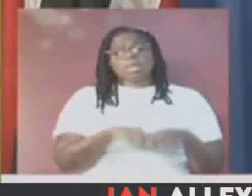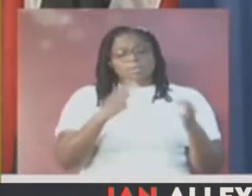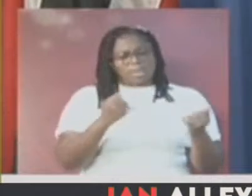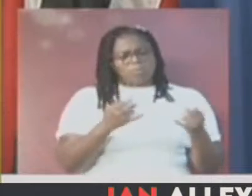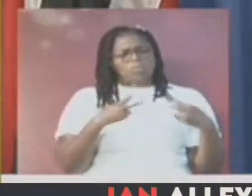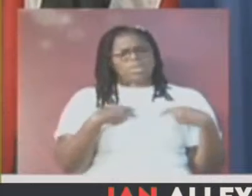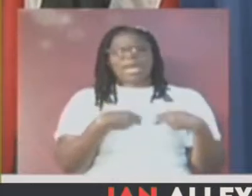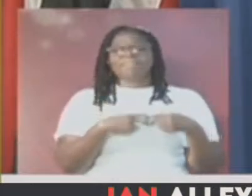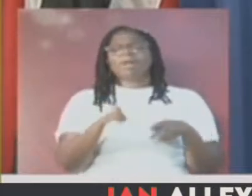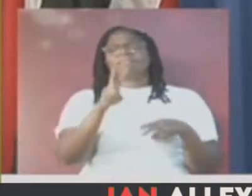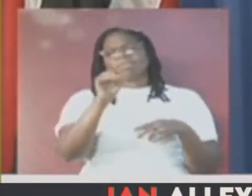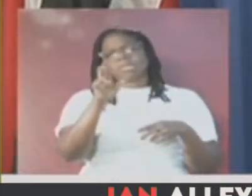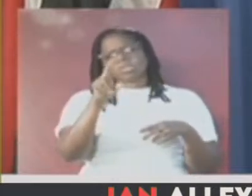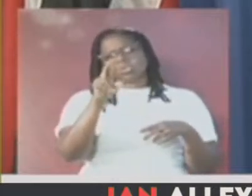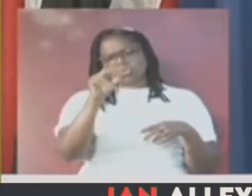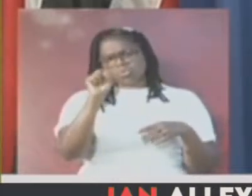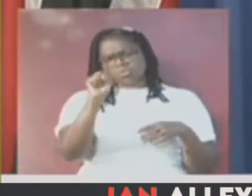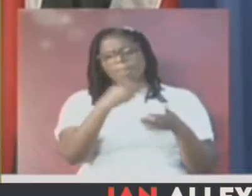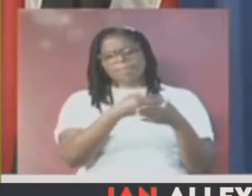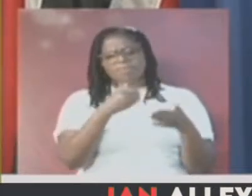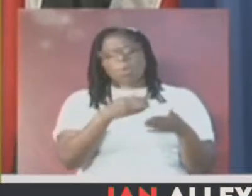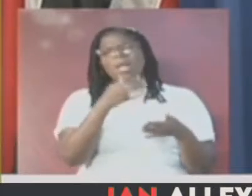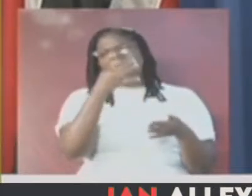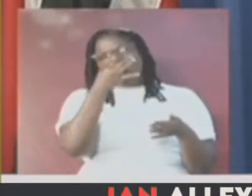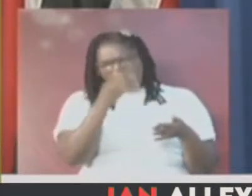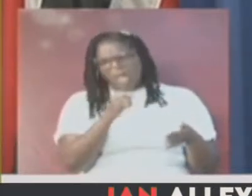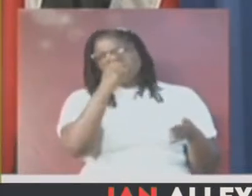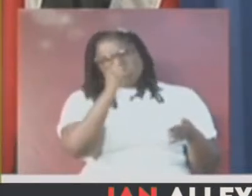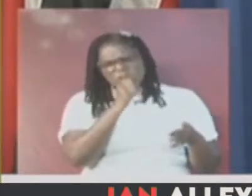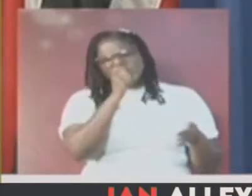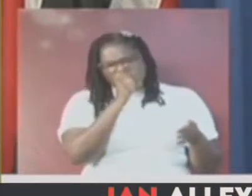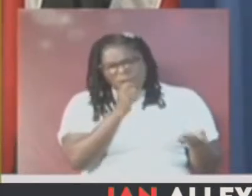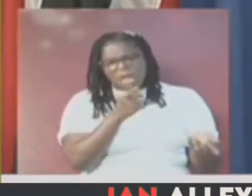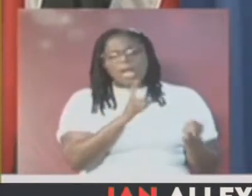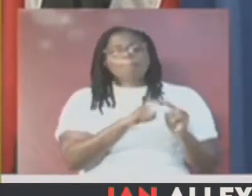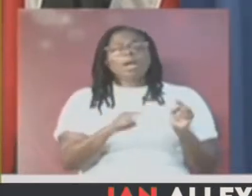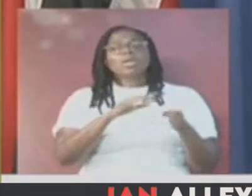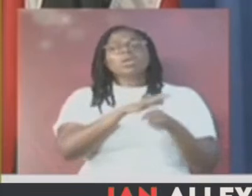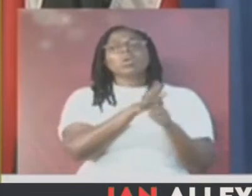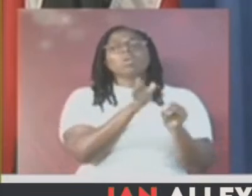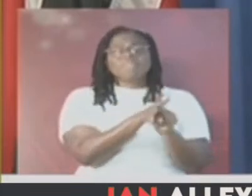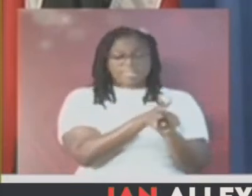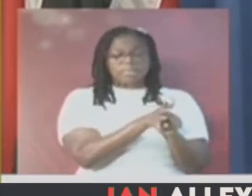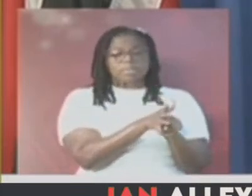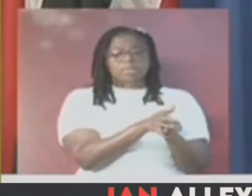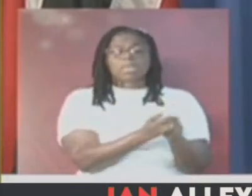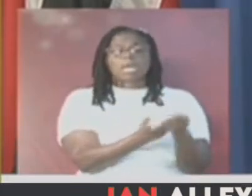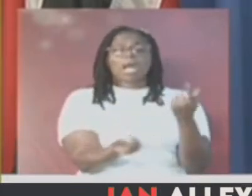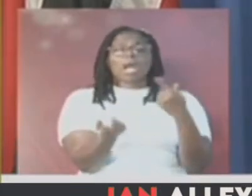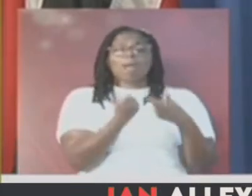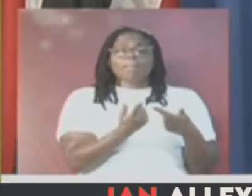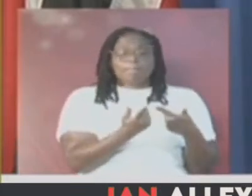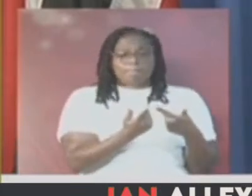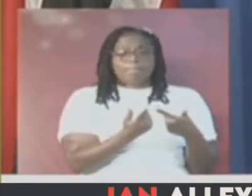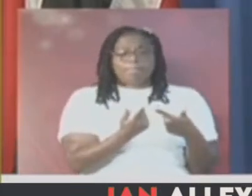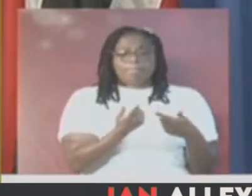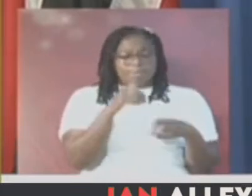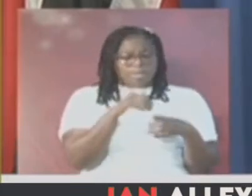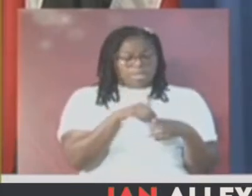this particular one, COVID-19, came to us in 2019, and we were short of